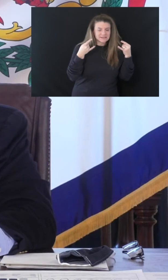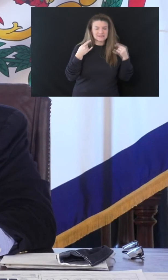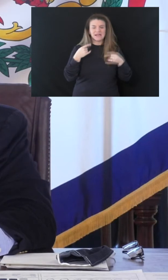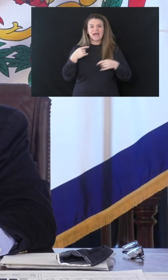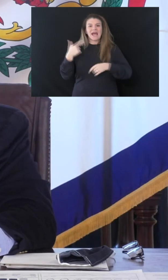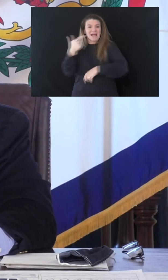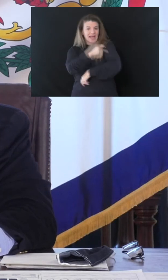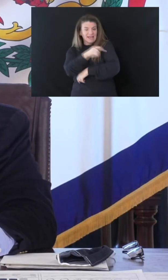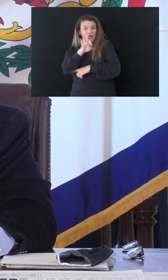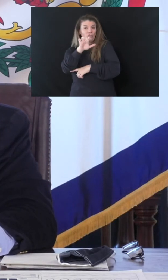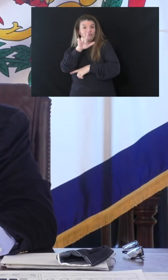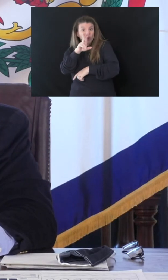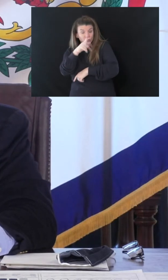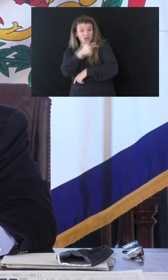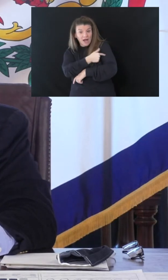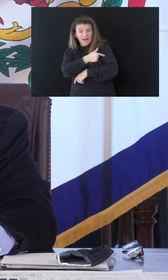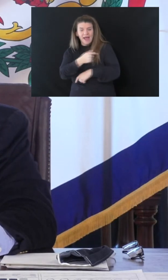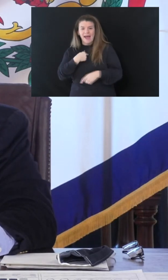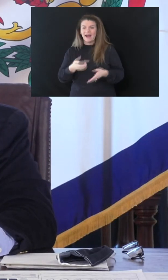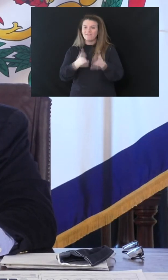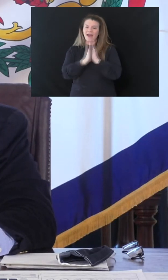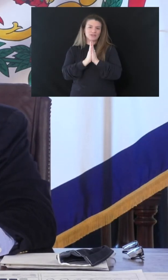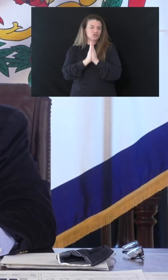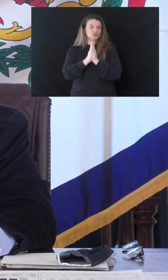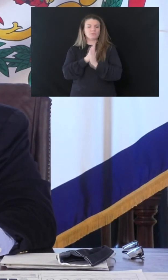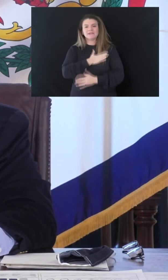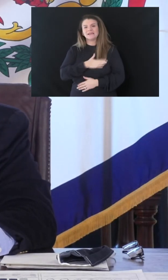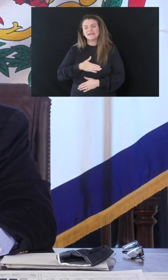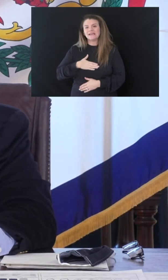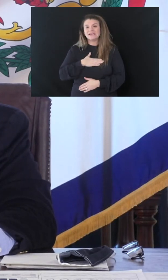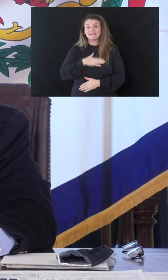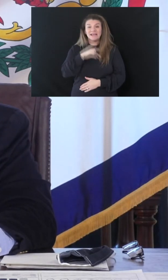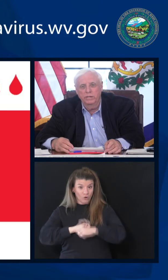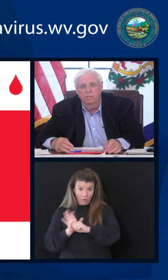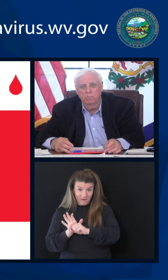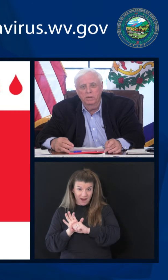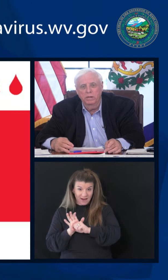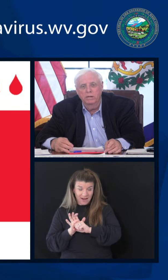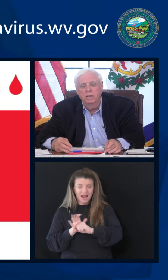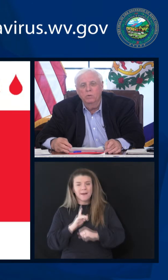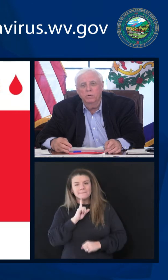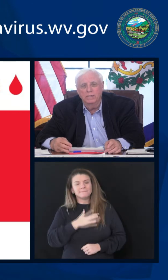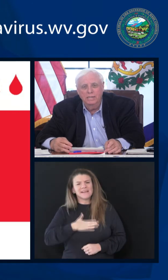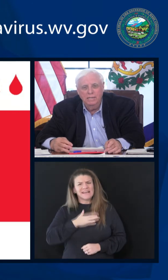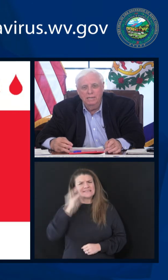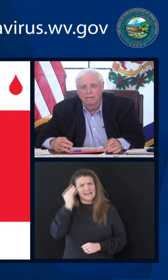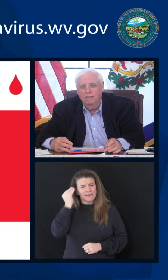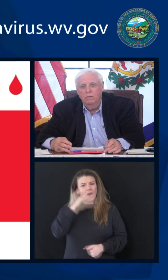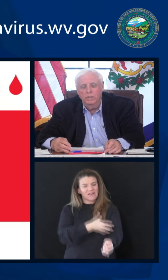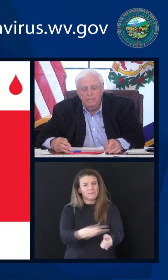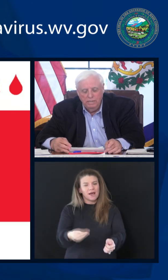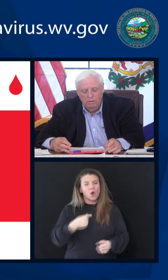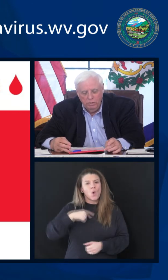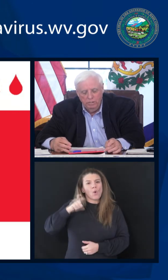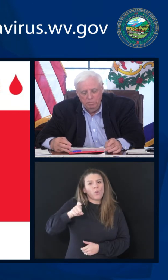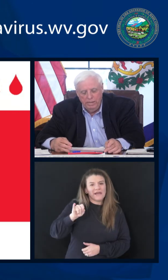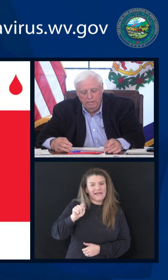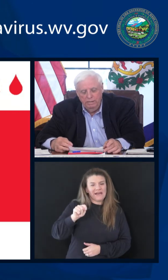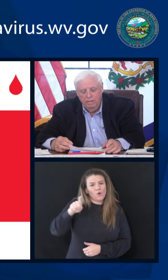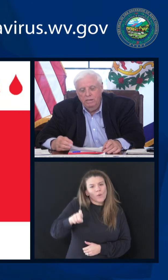flu shot. And I've asked you, please, please, please, if you have had to give blood, we need it. We need it